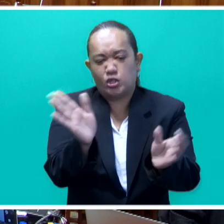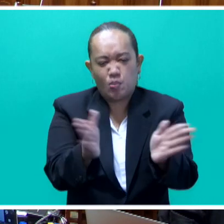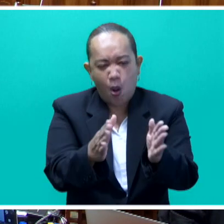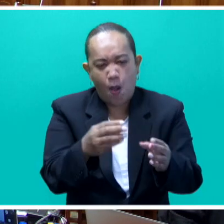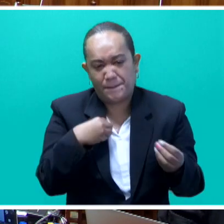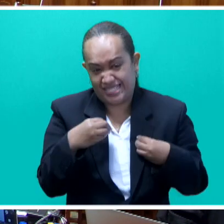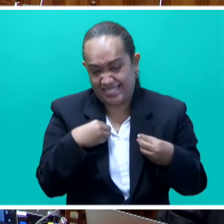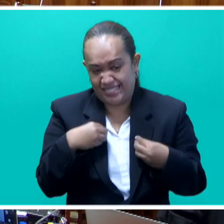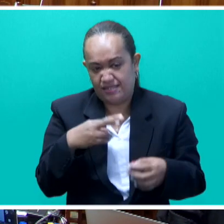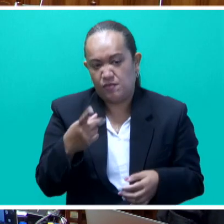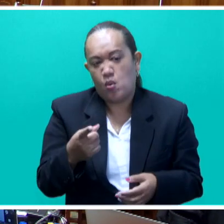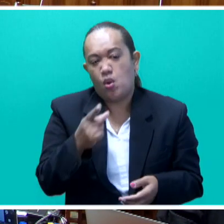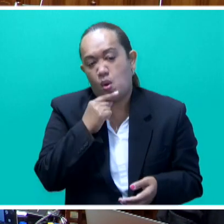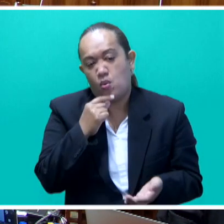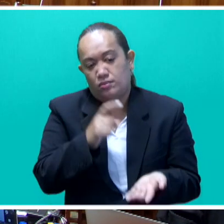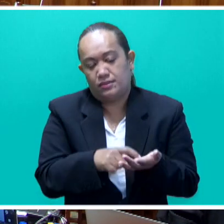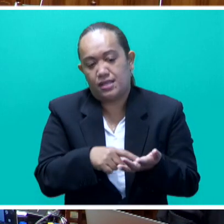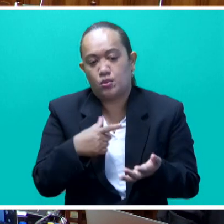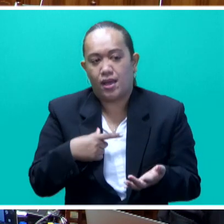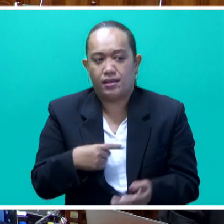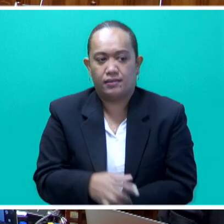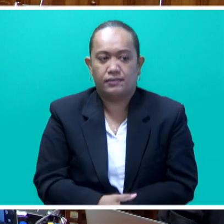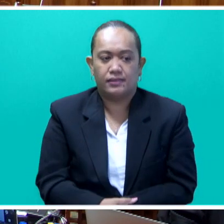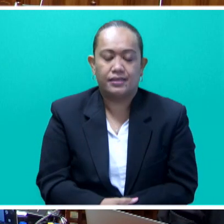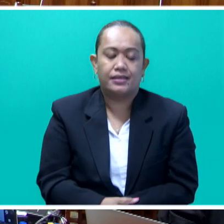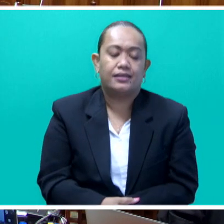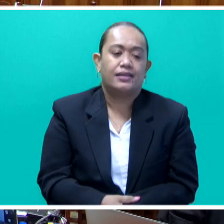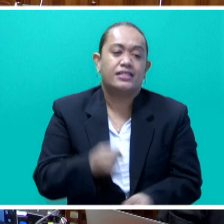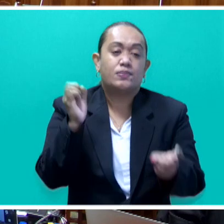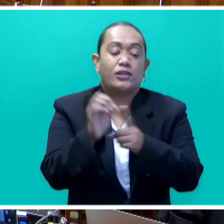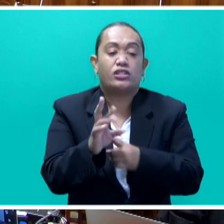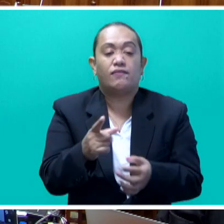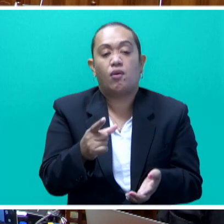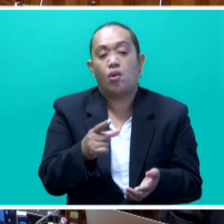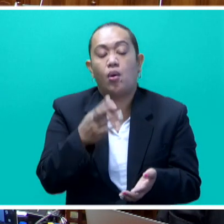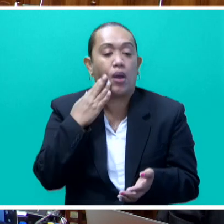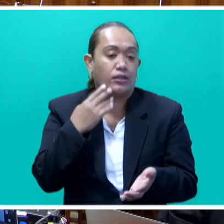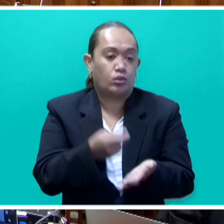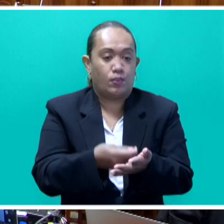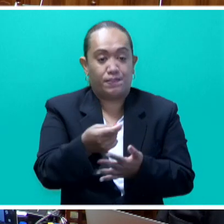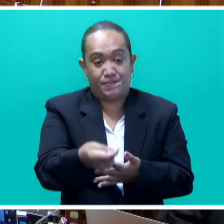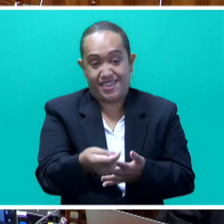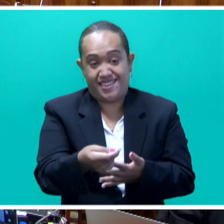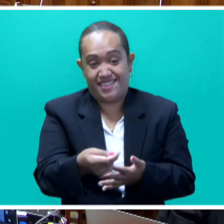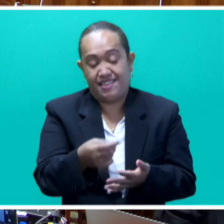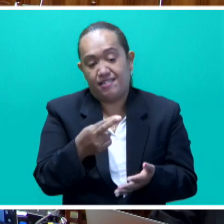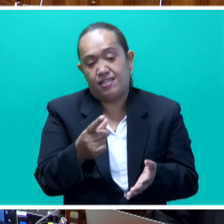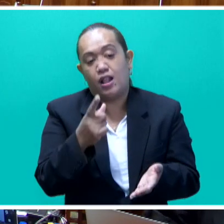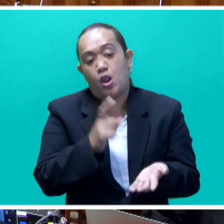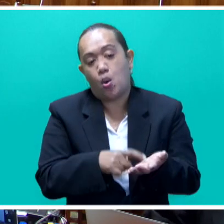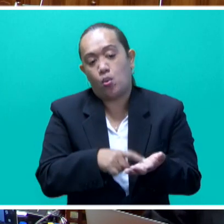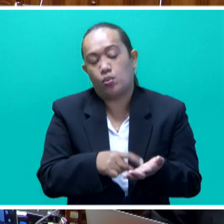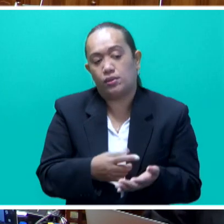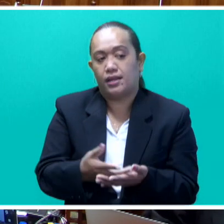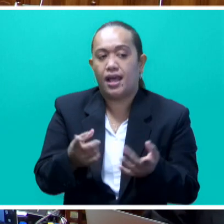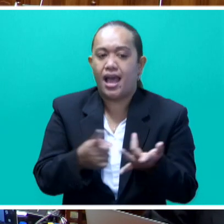access this wonderful scheme, thereby decreasing the mortality rate of our MSMEs to this pandemic. As with the tourism sector, sir, we want at a